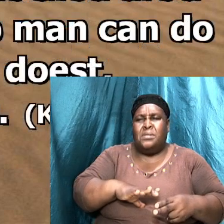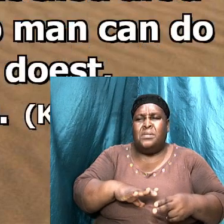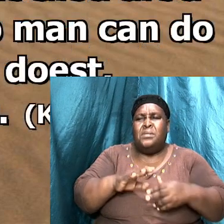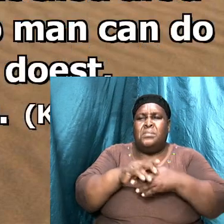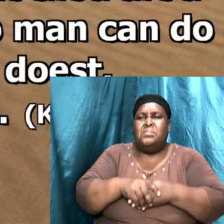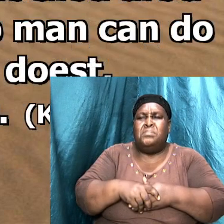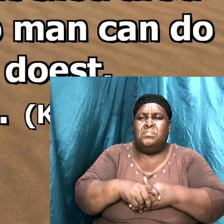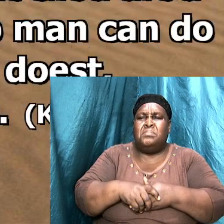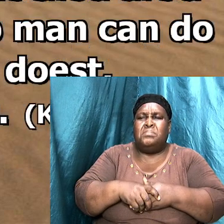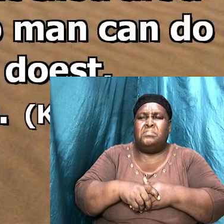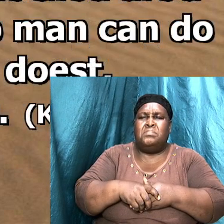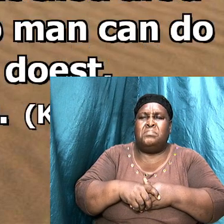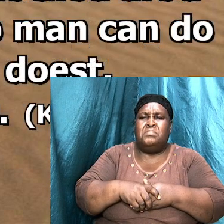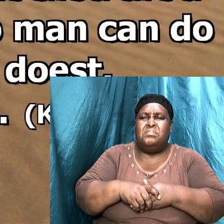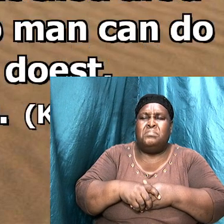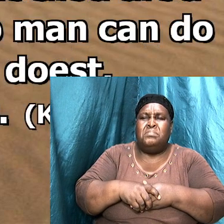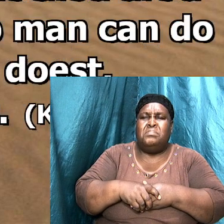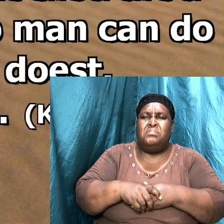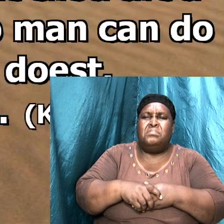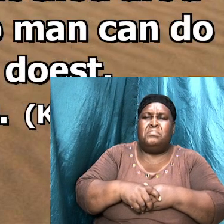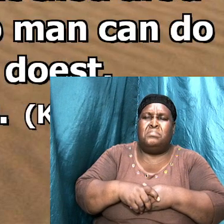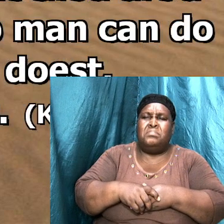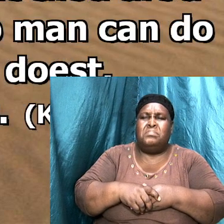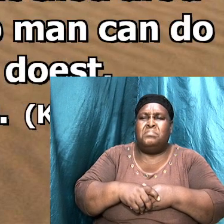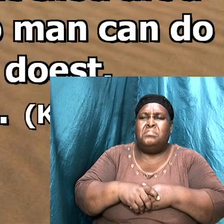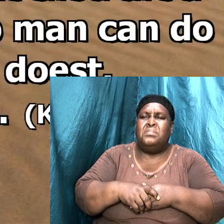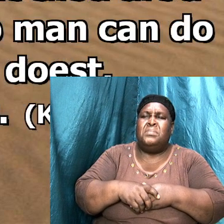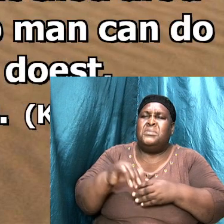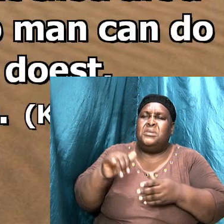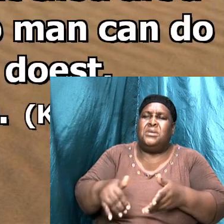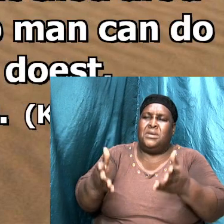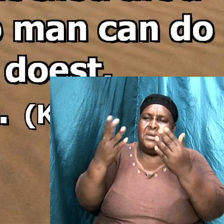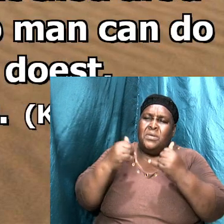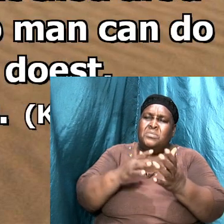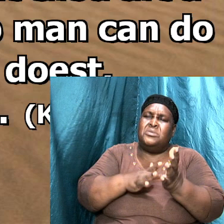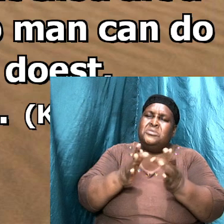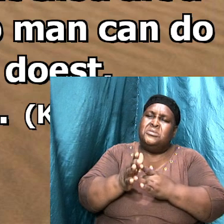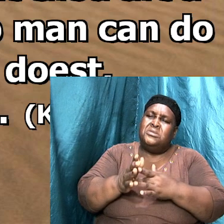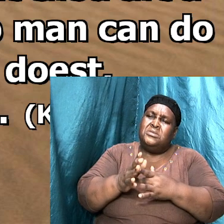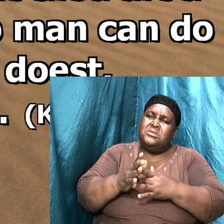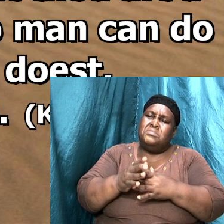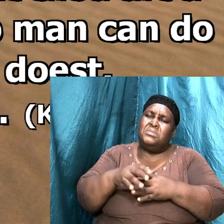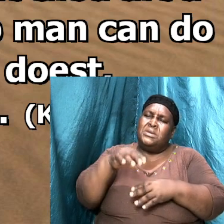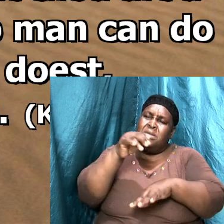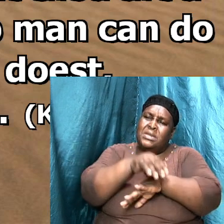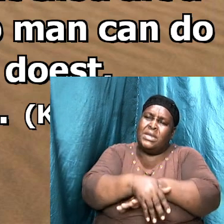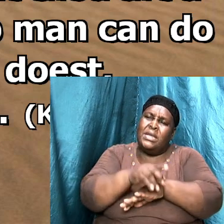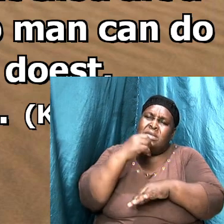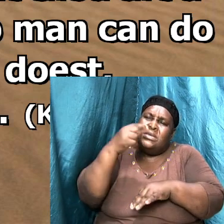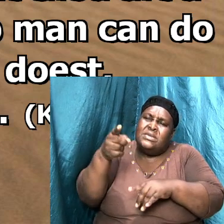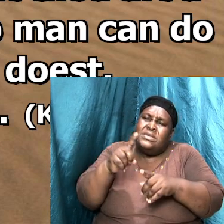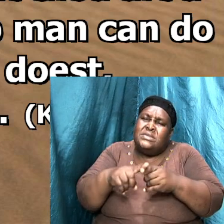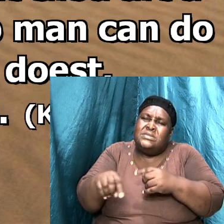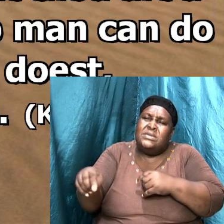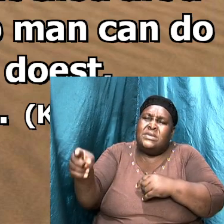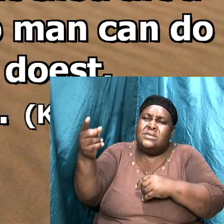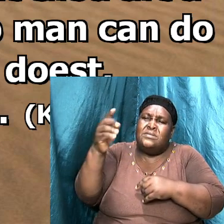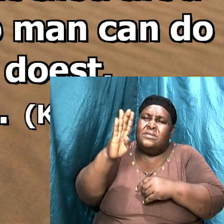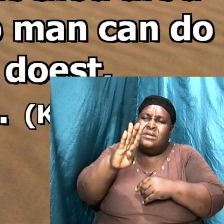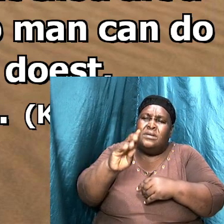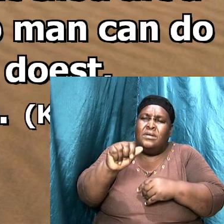about the Holy Ghost. We are reading again. The same came to Jesus by night and said unto him, Rabbi,